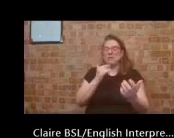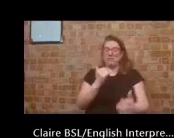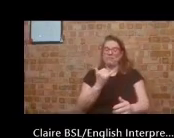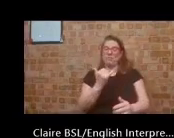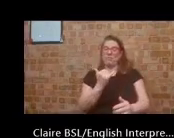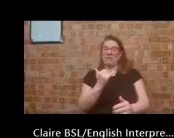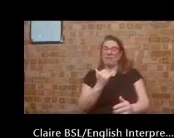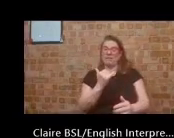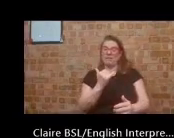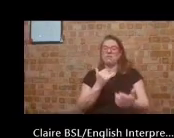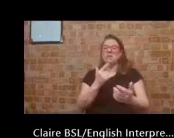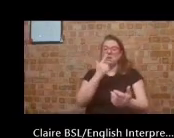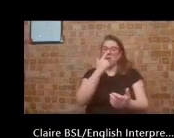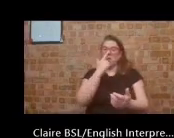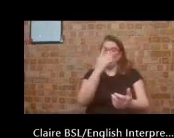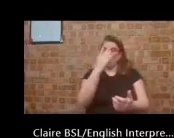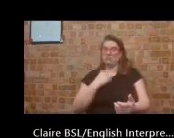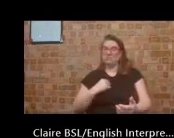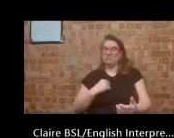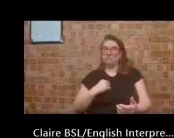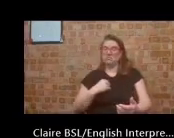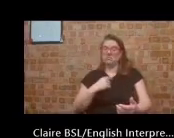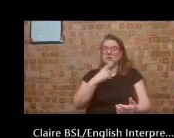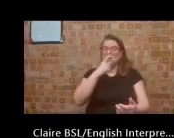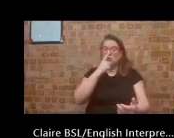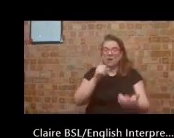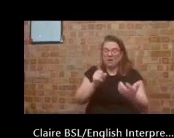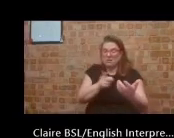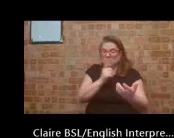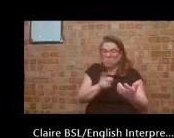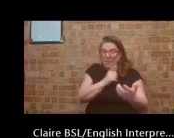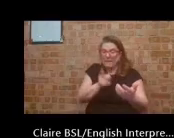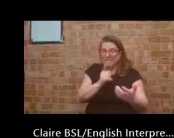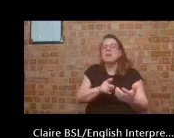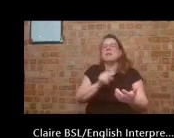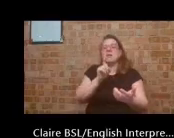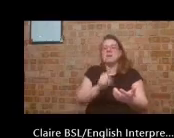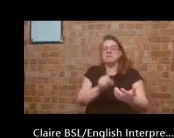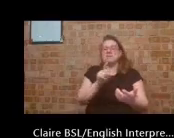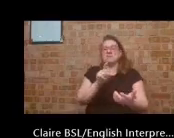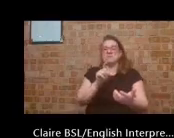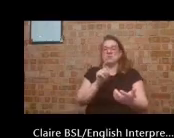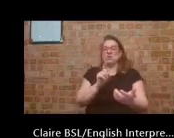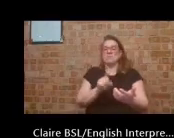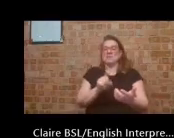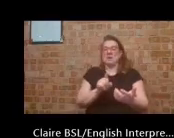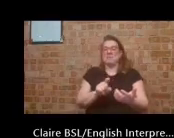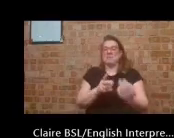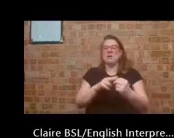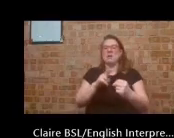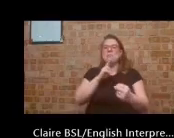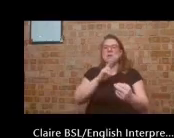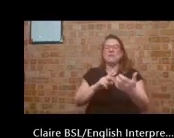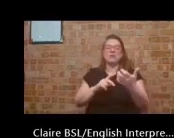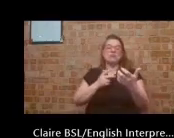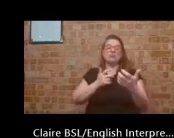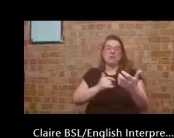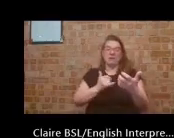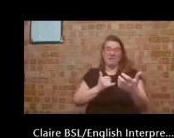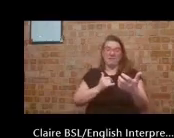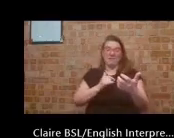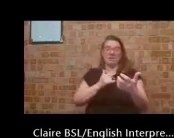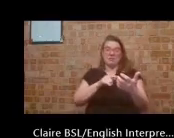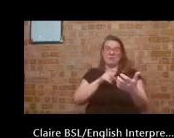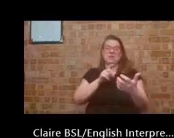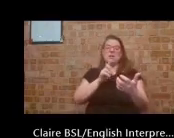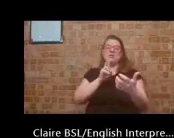rings, there'll be a notification on the screen. You could just swipe to the notification and double tap on it. That would also work,